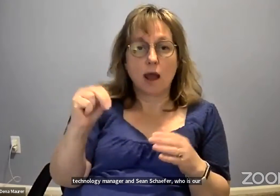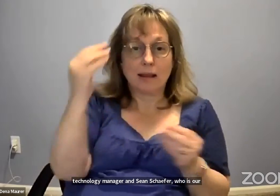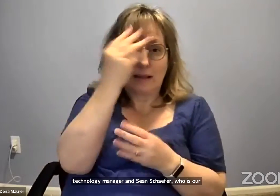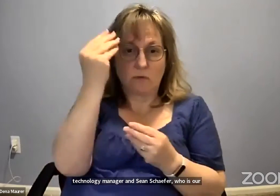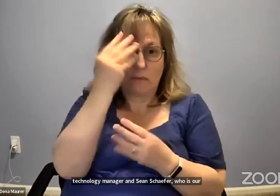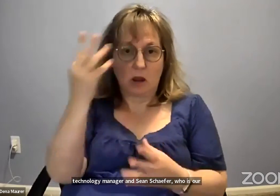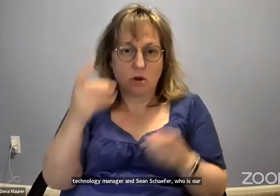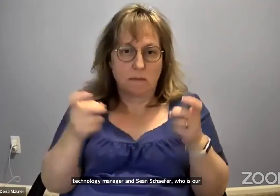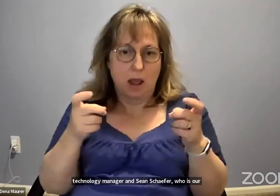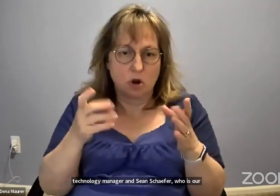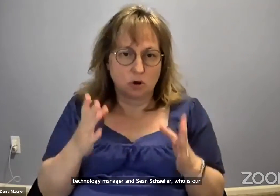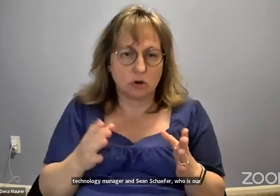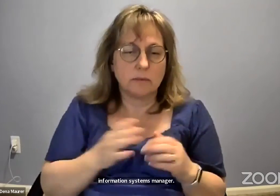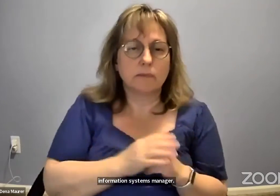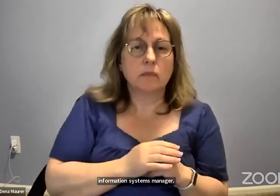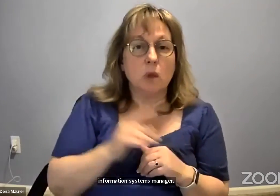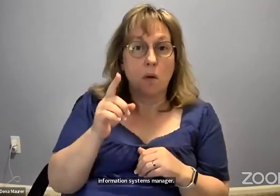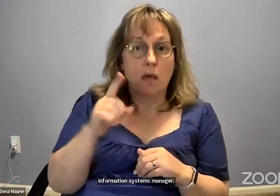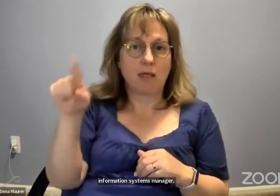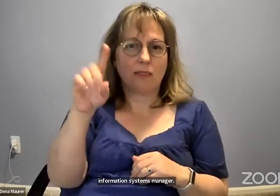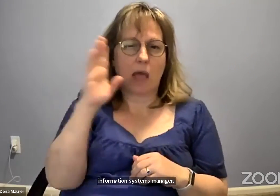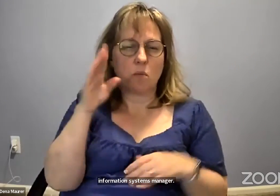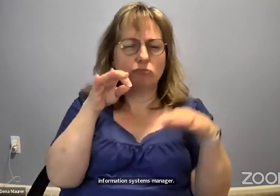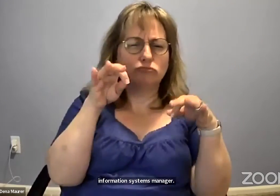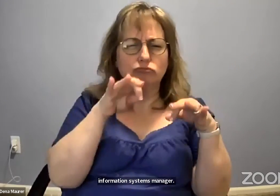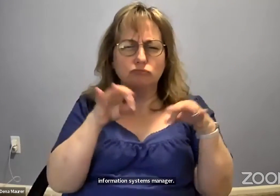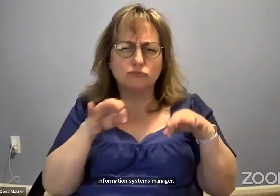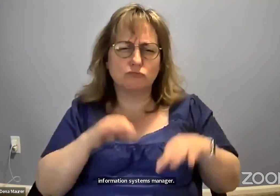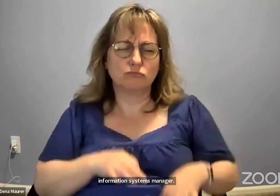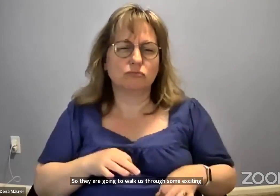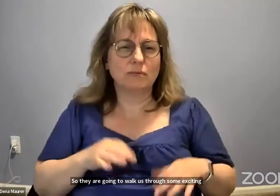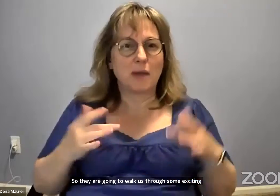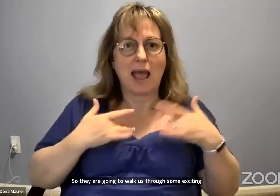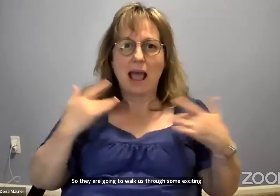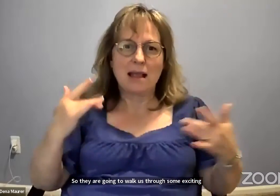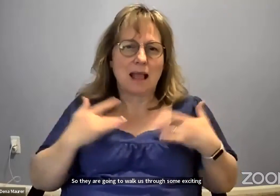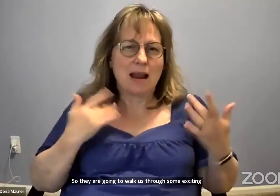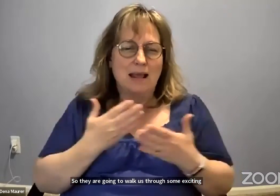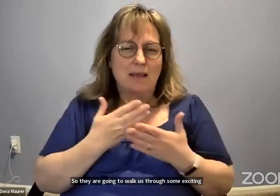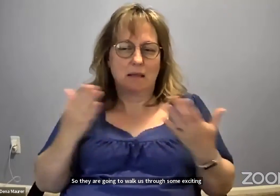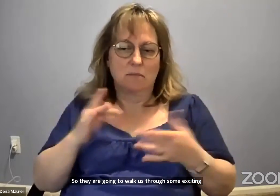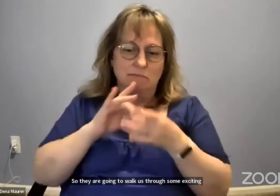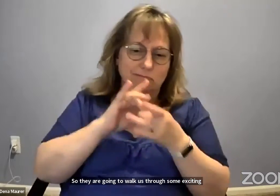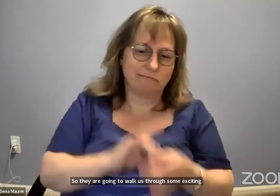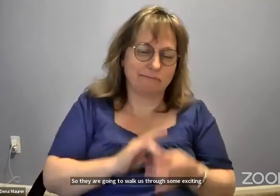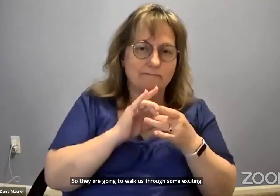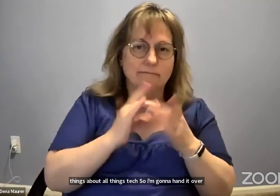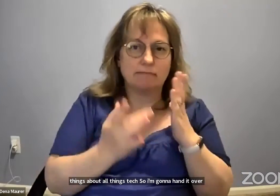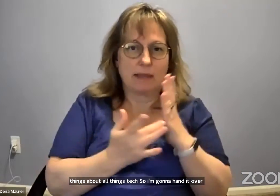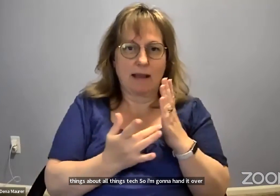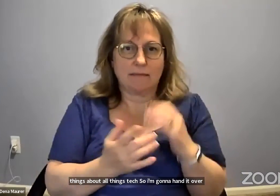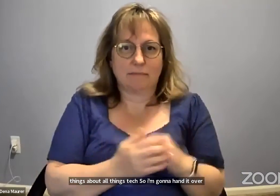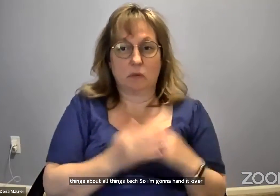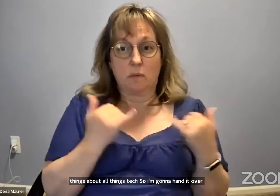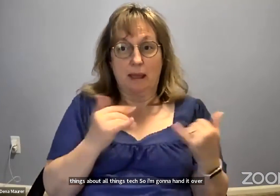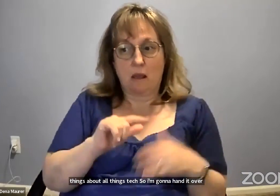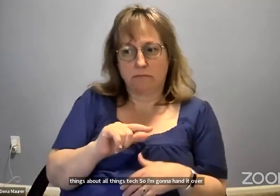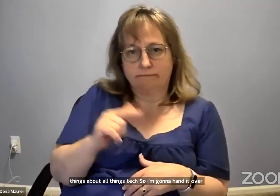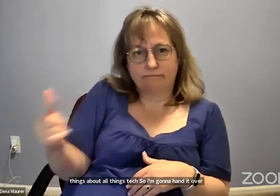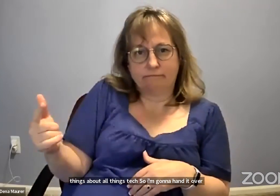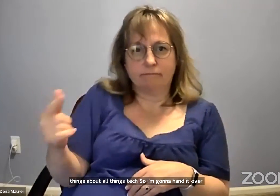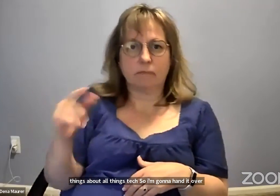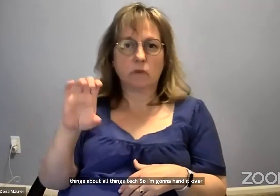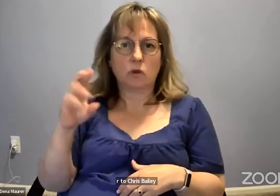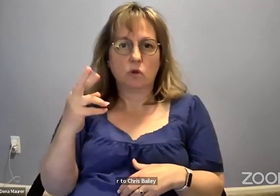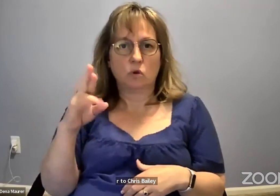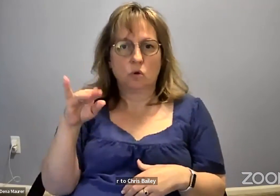are going to walk us through some exciting things about all things tech. So I'm going to hand it over to Chris Bailey. Thank